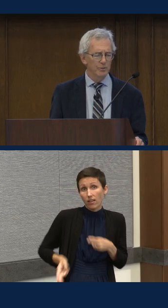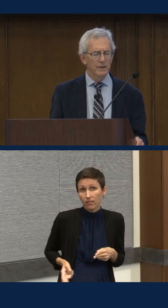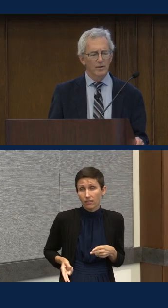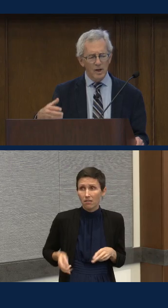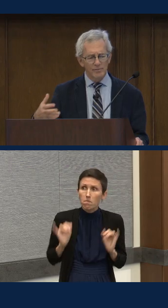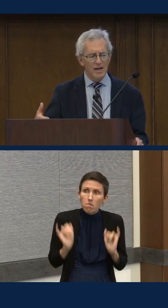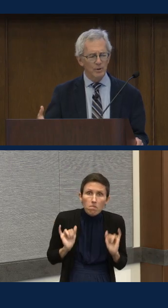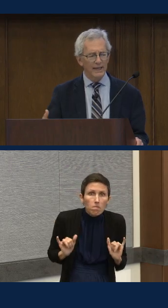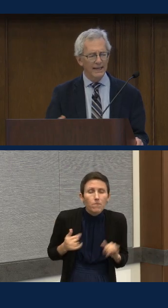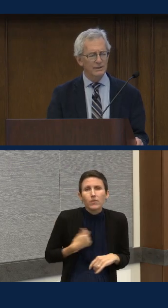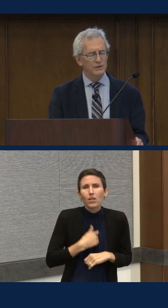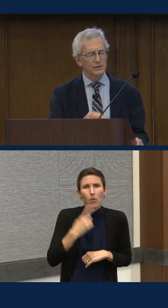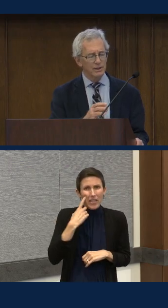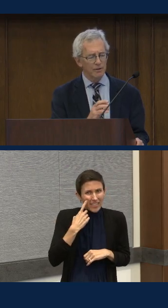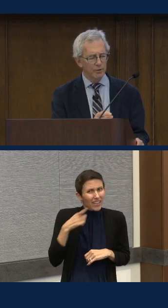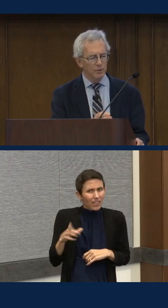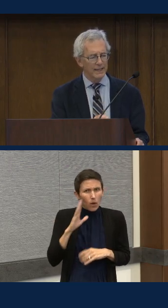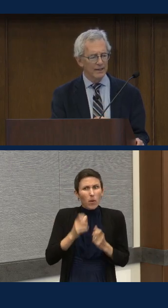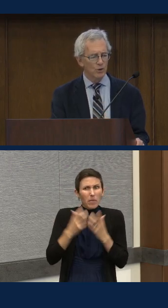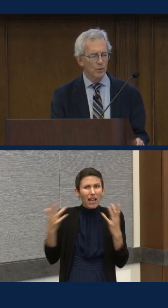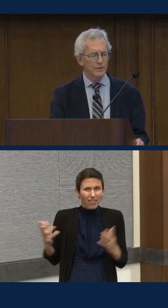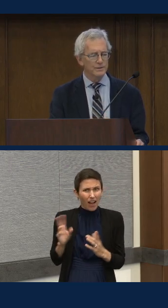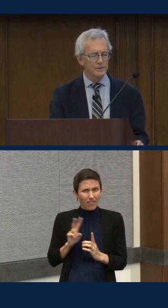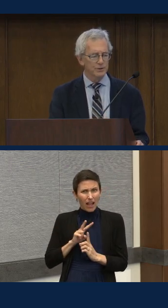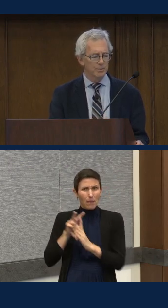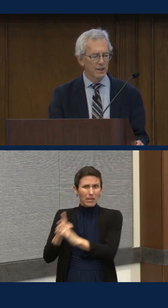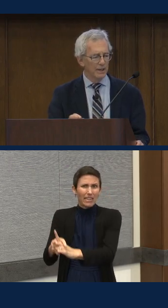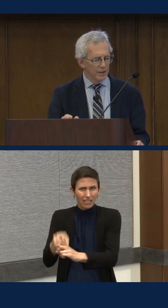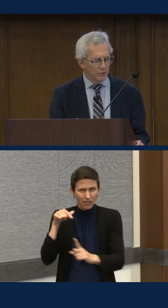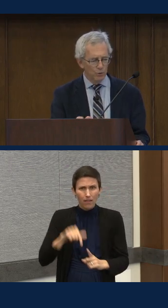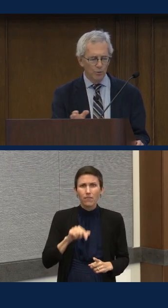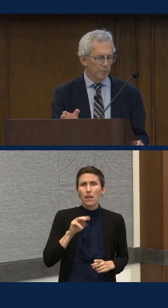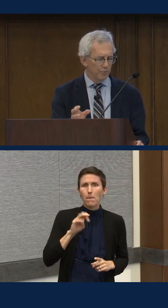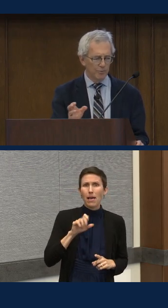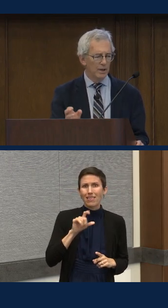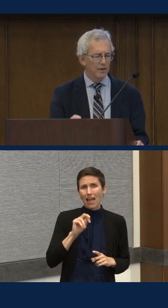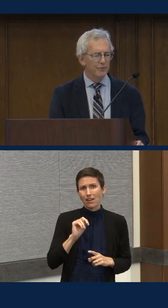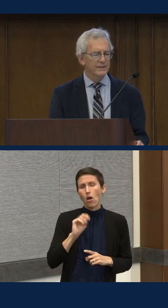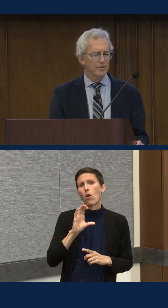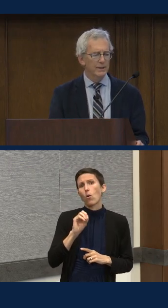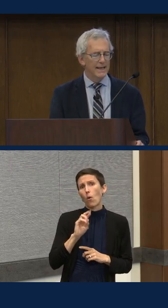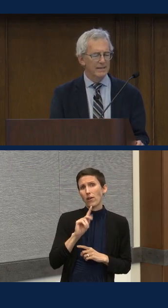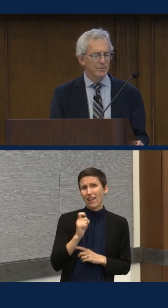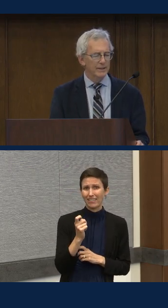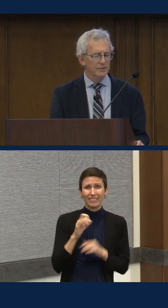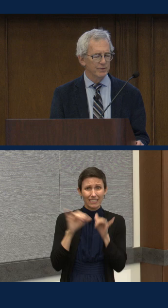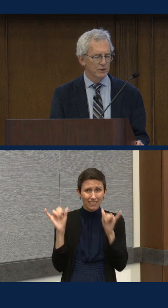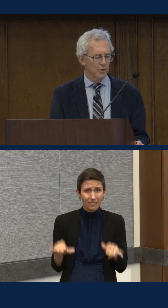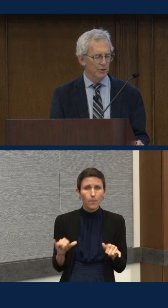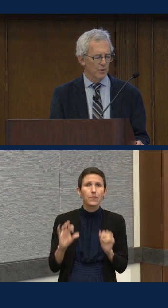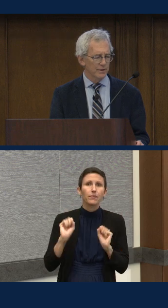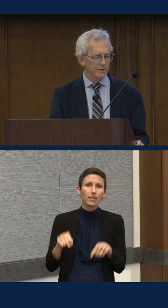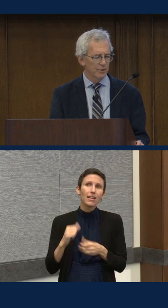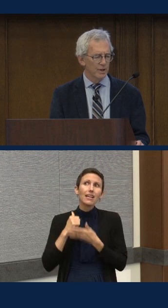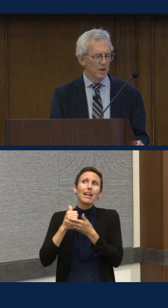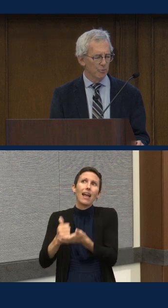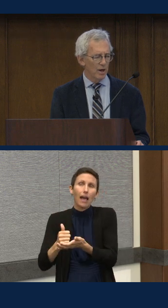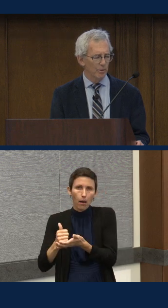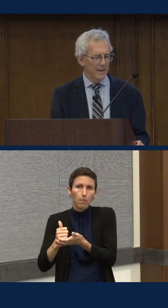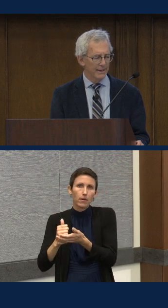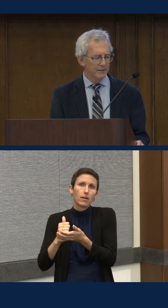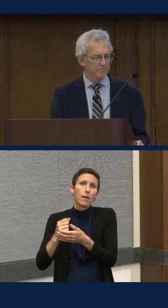there's going to be a lot of applications of the melanocortin system to fix some of the aspects of these current drugs that